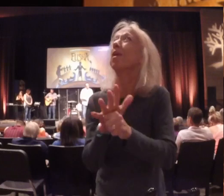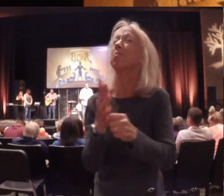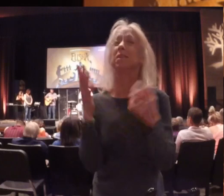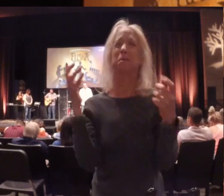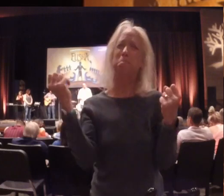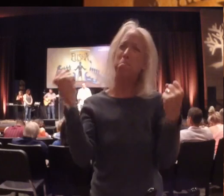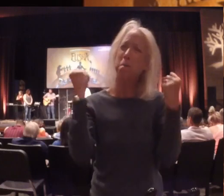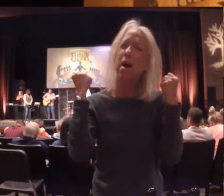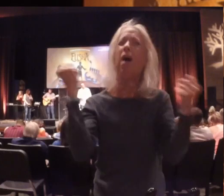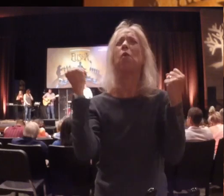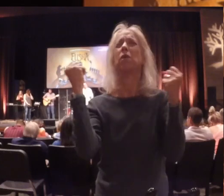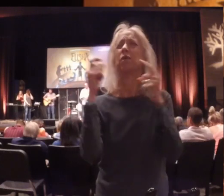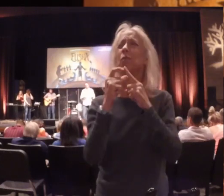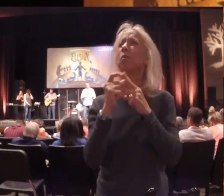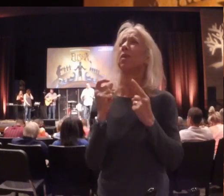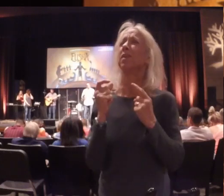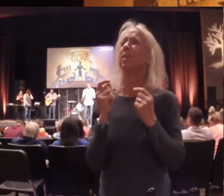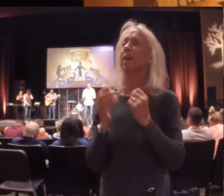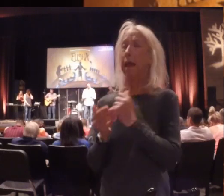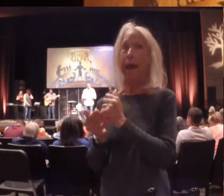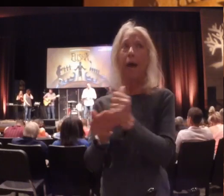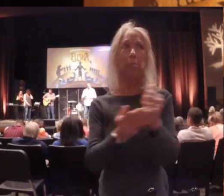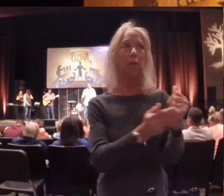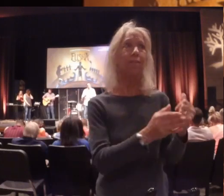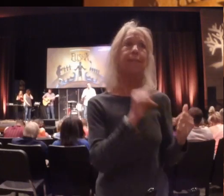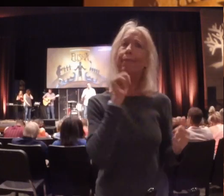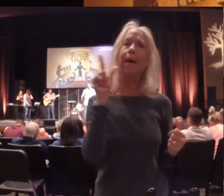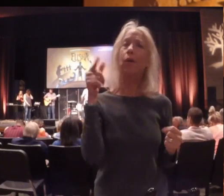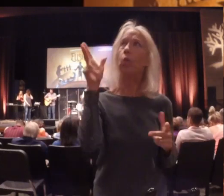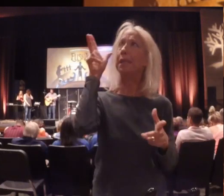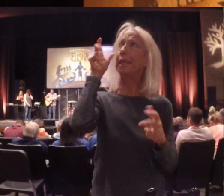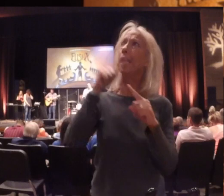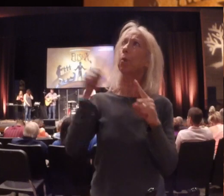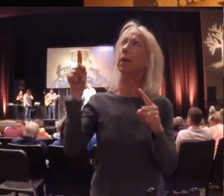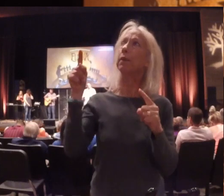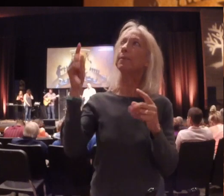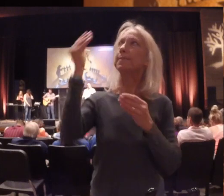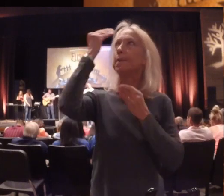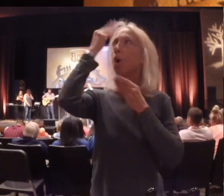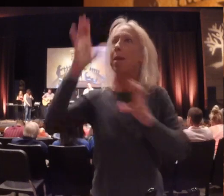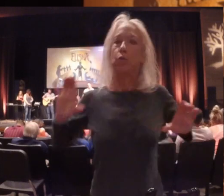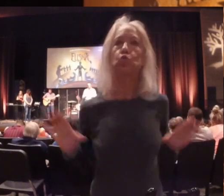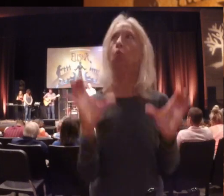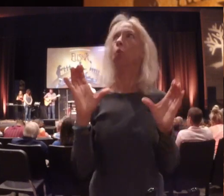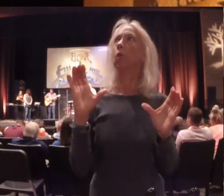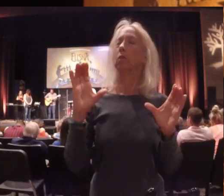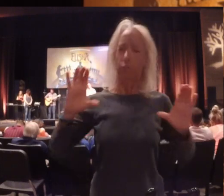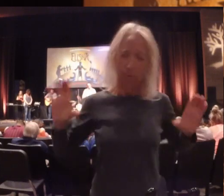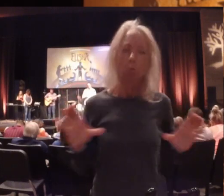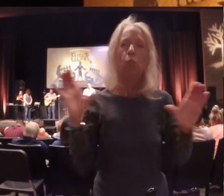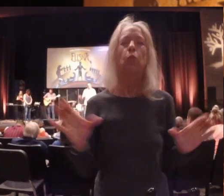promise and the power of your word this morning, Lord. May we not only be hearers of it, but may we be